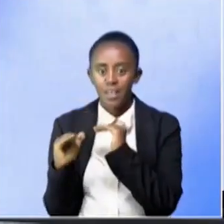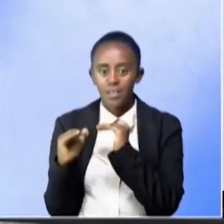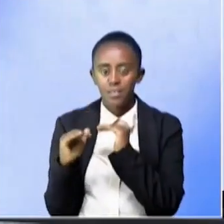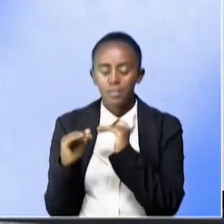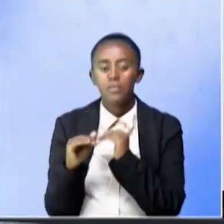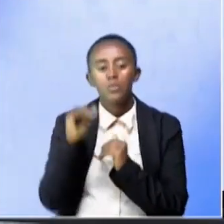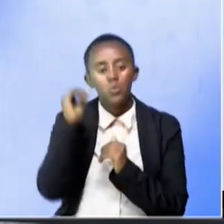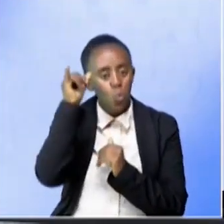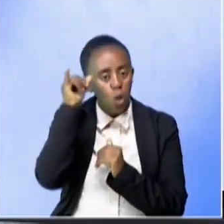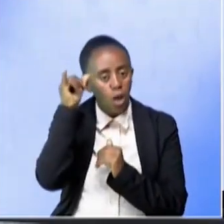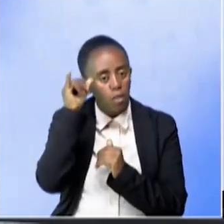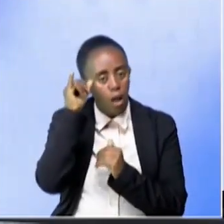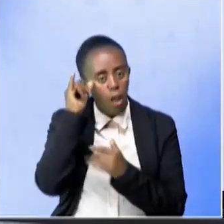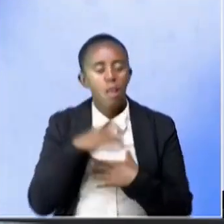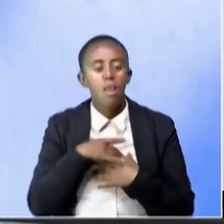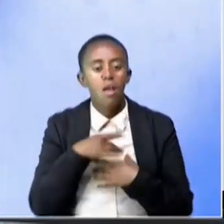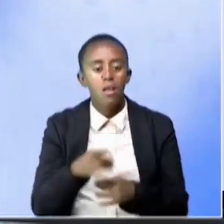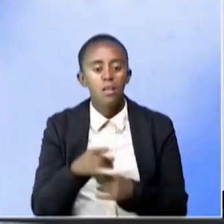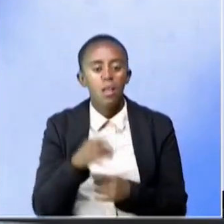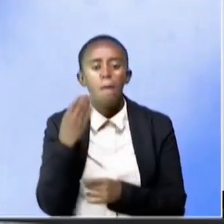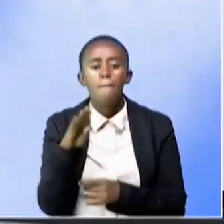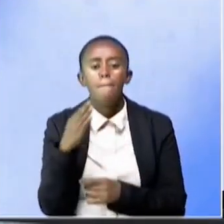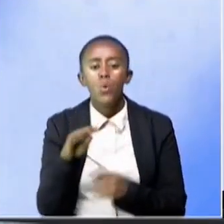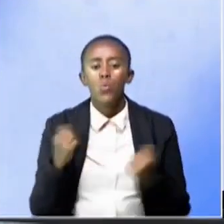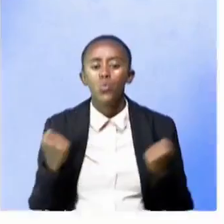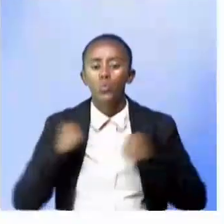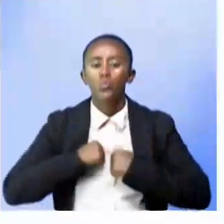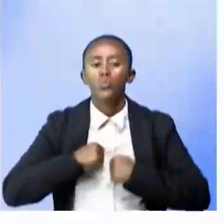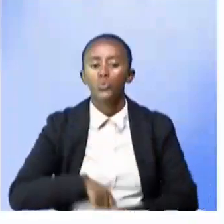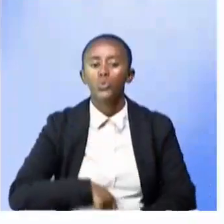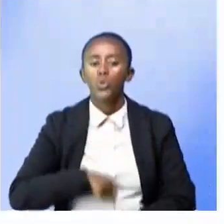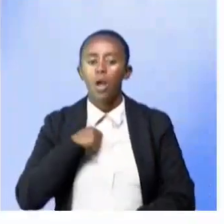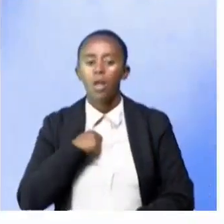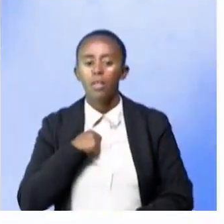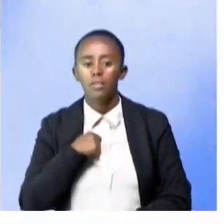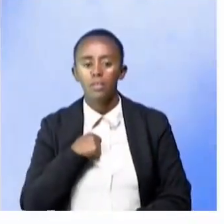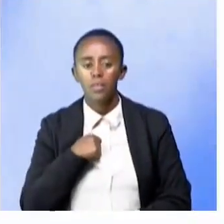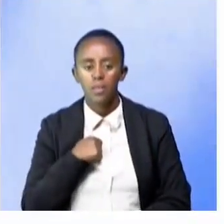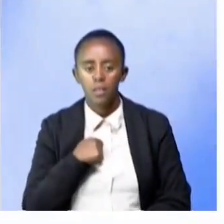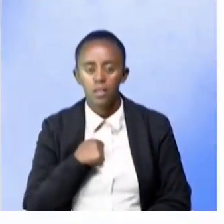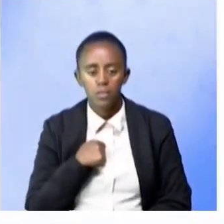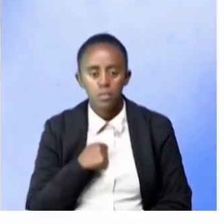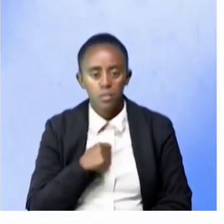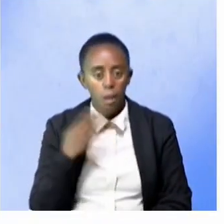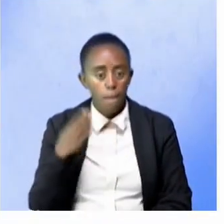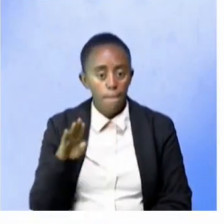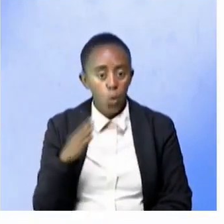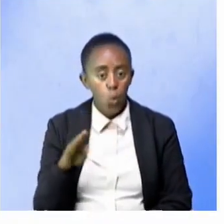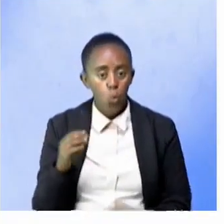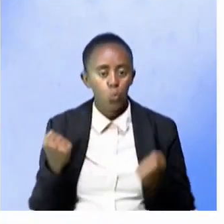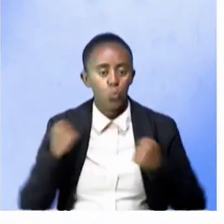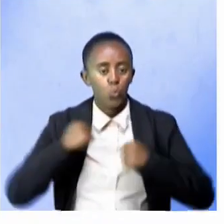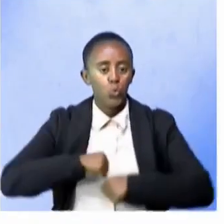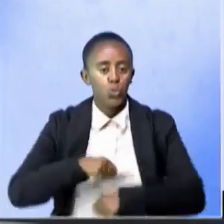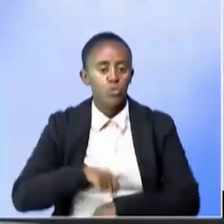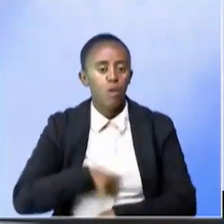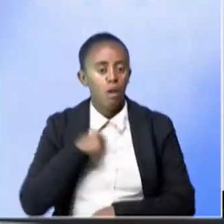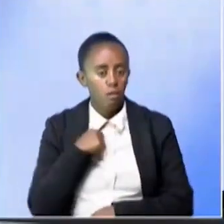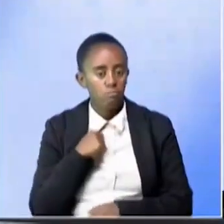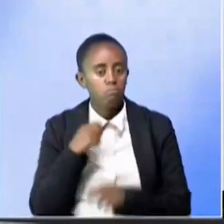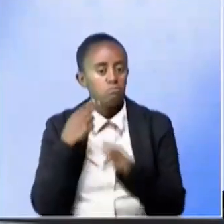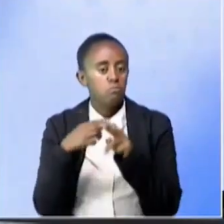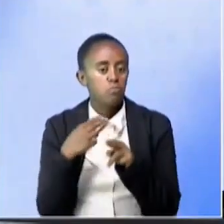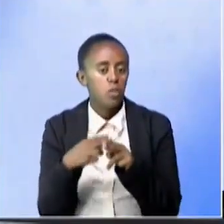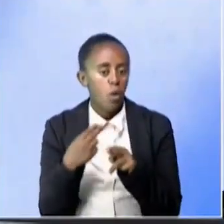Jonathan likes a blue jacket. See, blue jacket. It's a